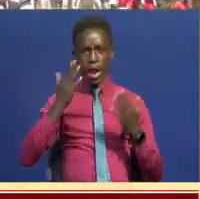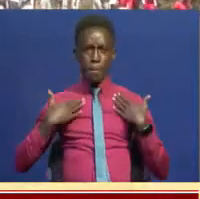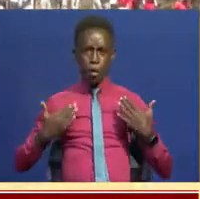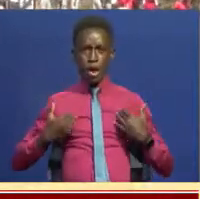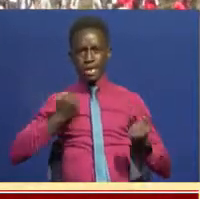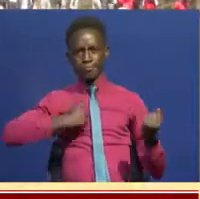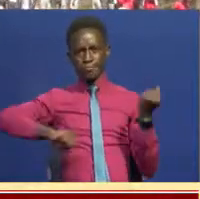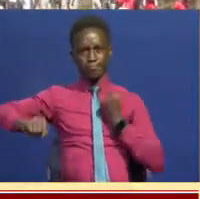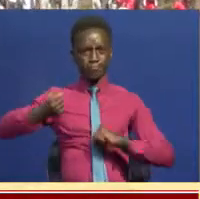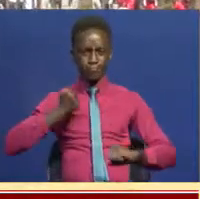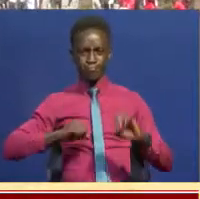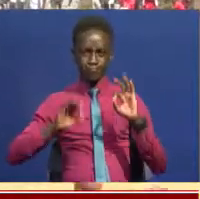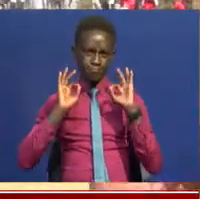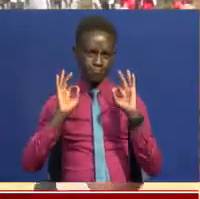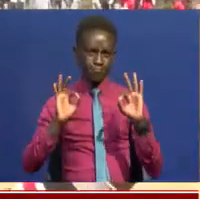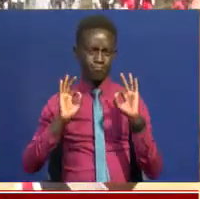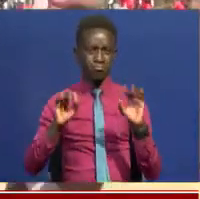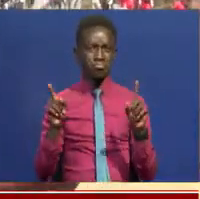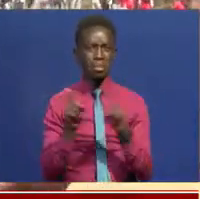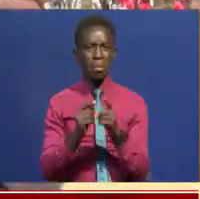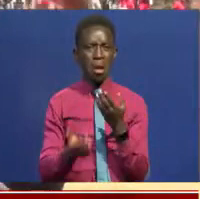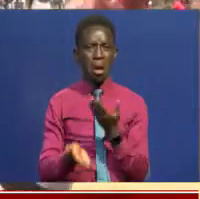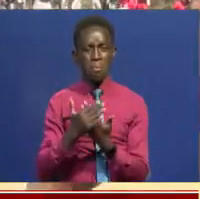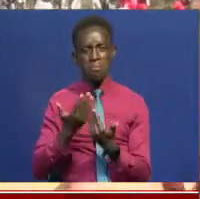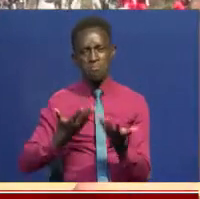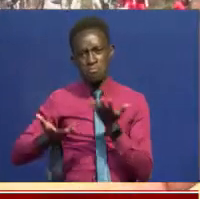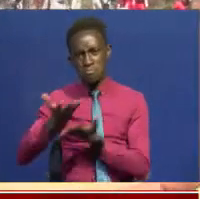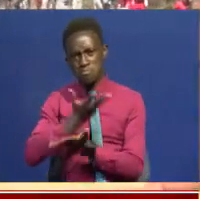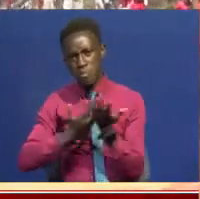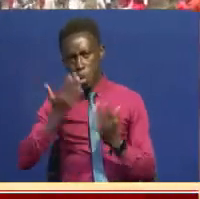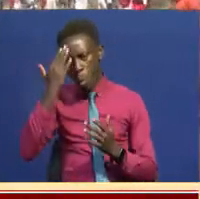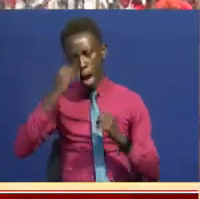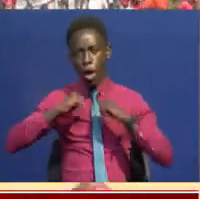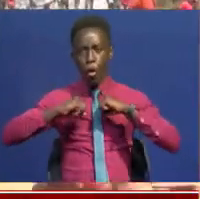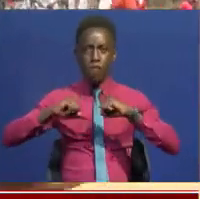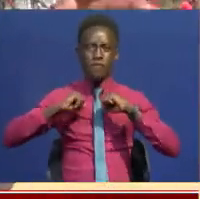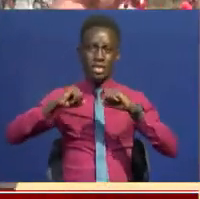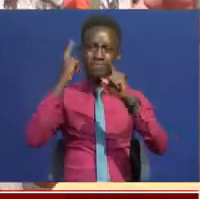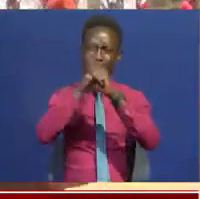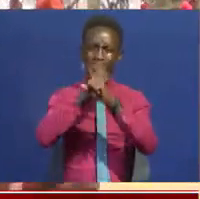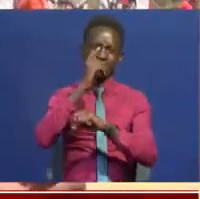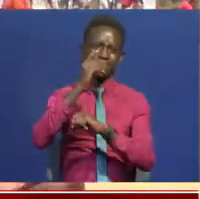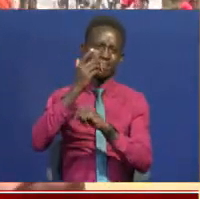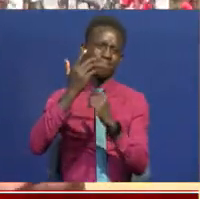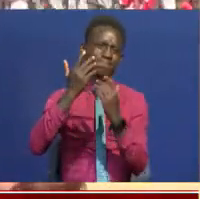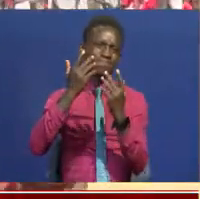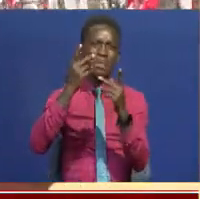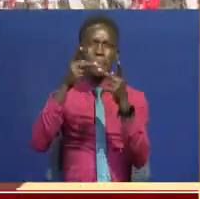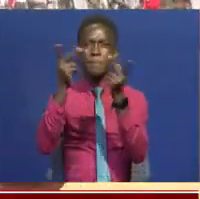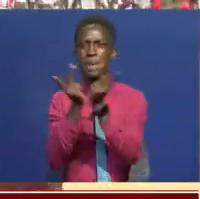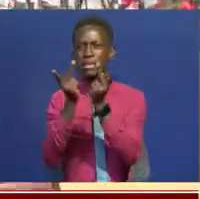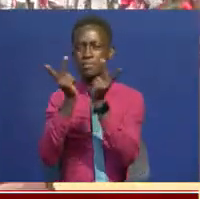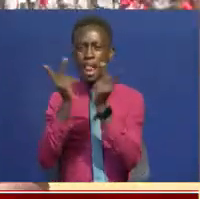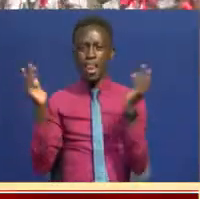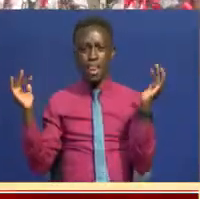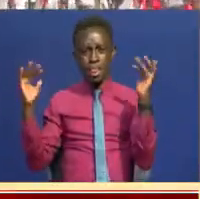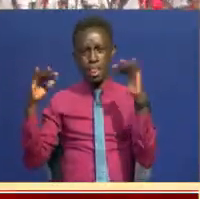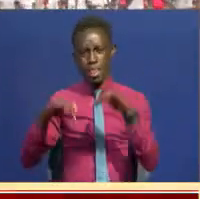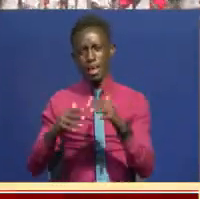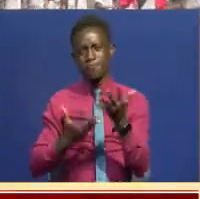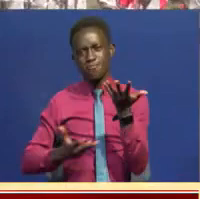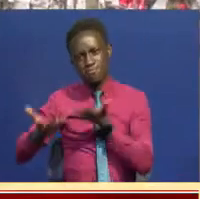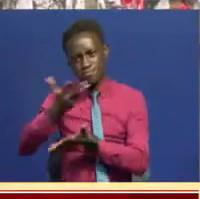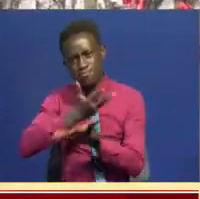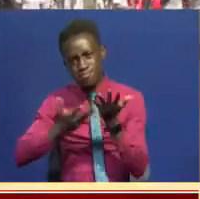an interaction because it brings officers from different parts of the country. So we interact, and in a way we do